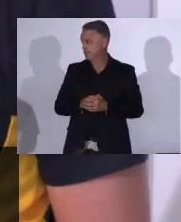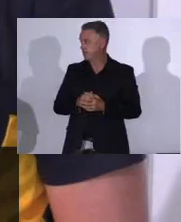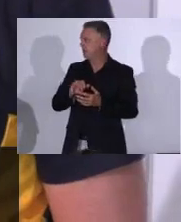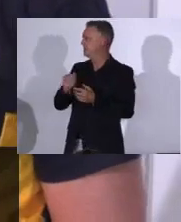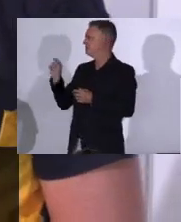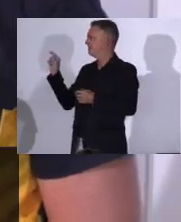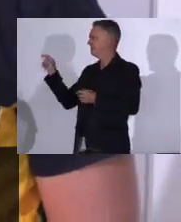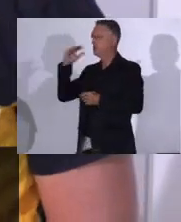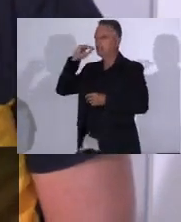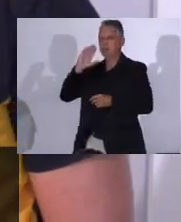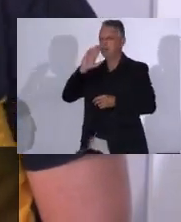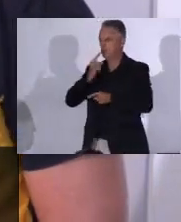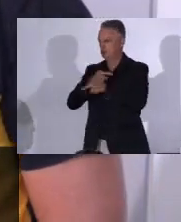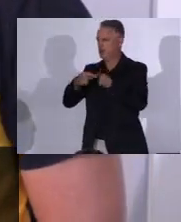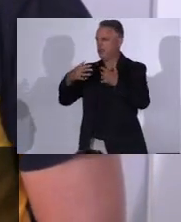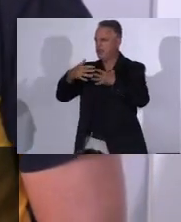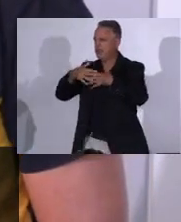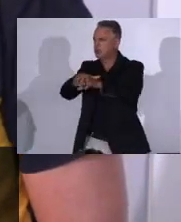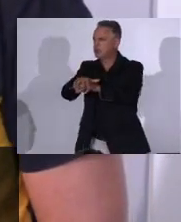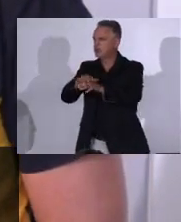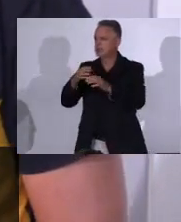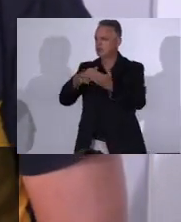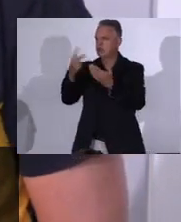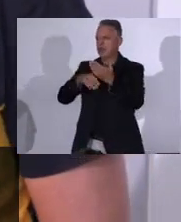just speaking in regards to the integration of the program within the